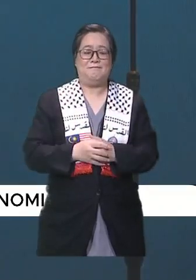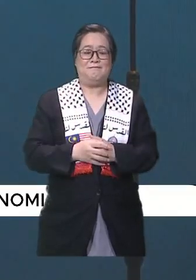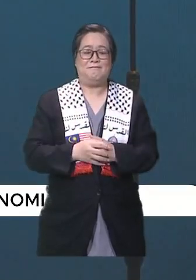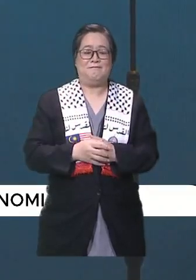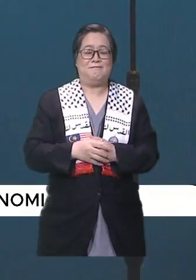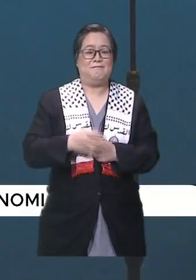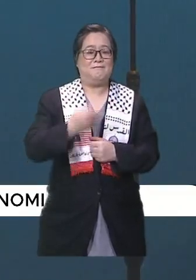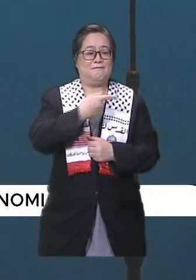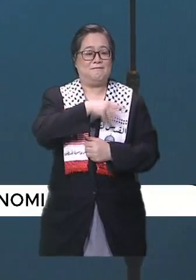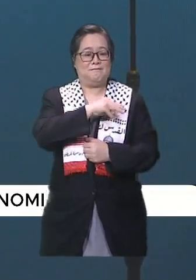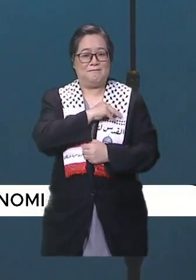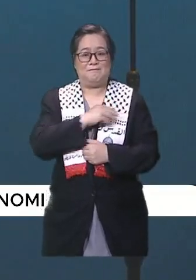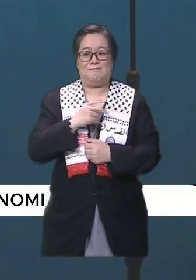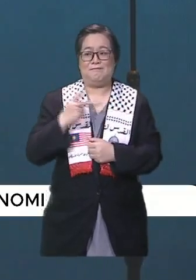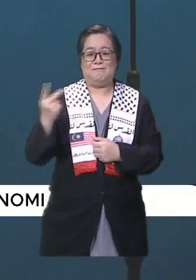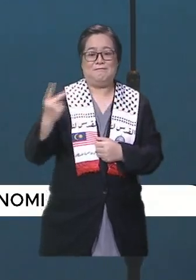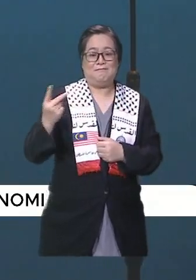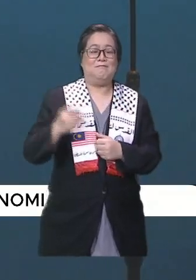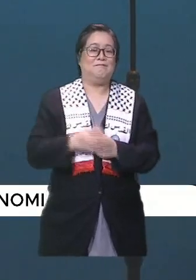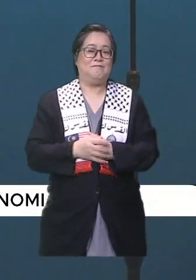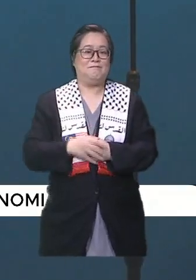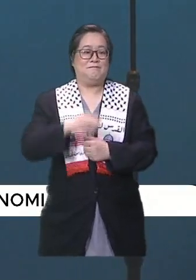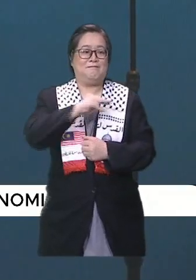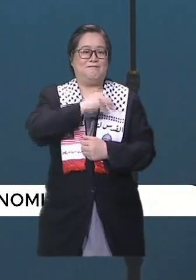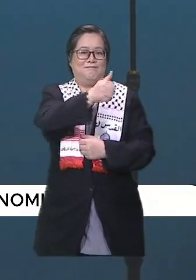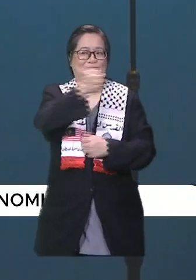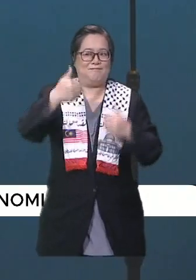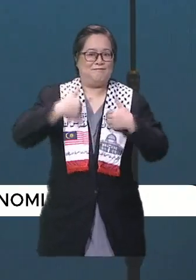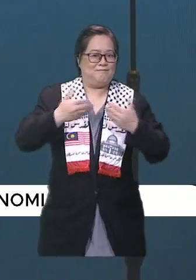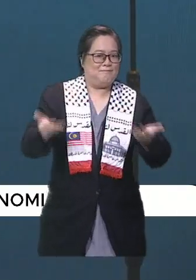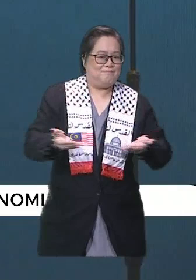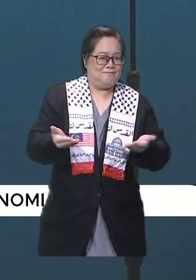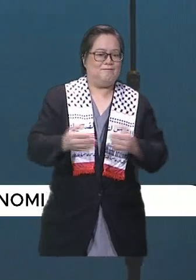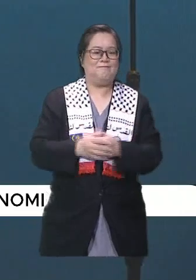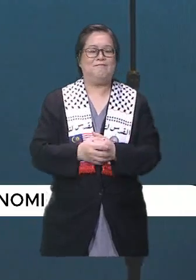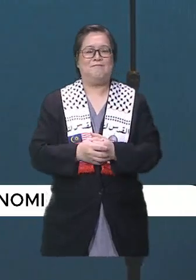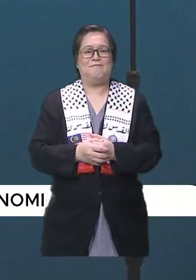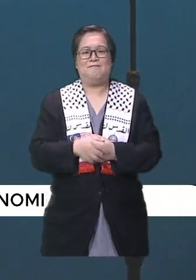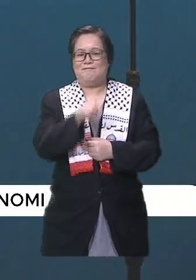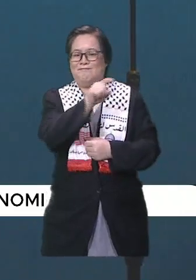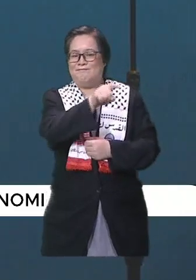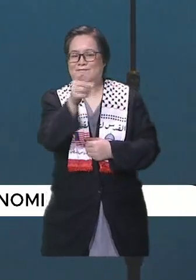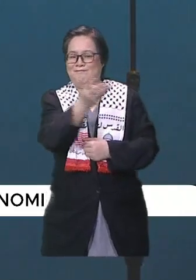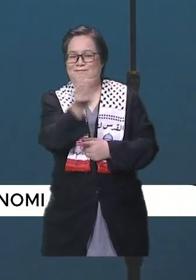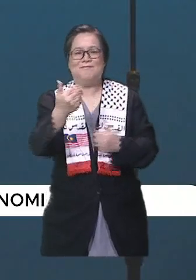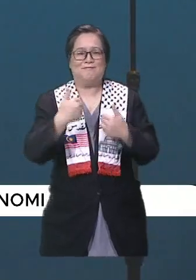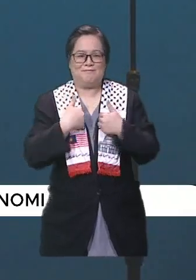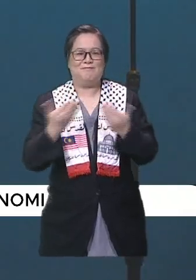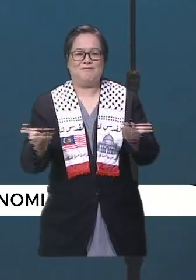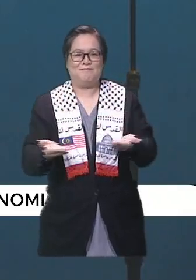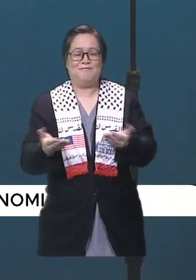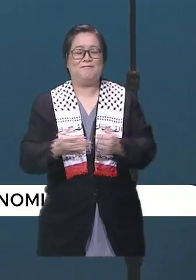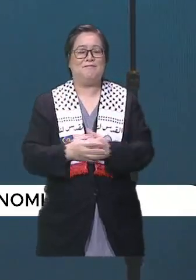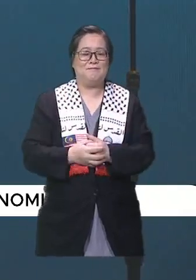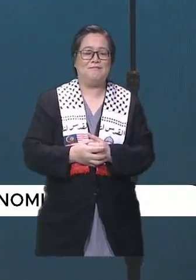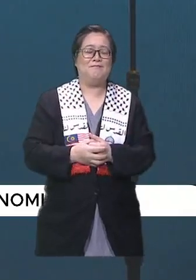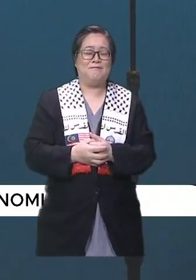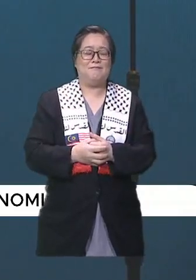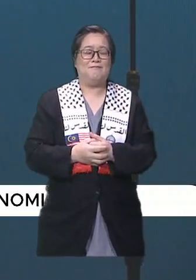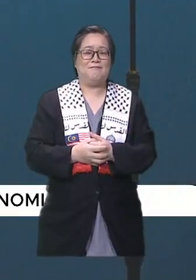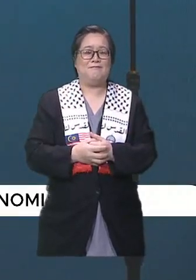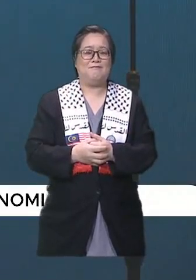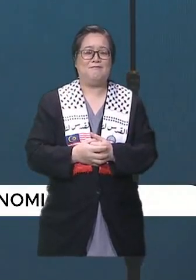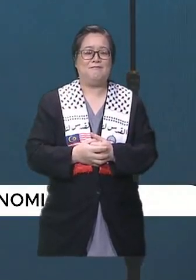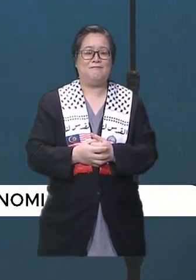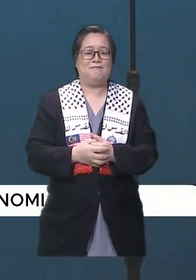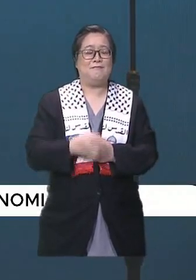Chief Minister and my cabinet colleagues are here, Mizan, Luan, Deputy Ministers, that in